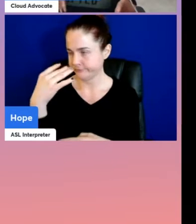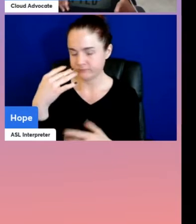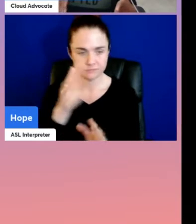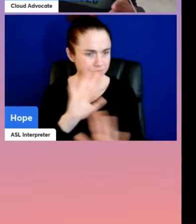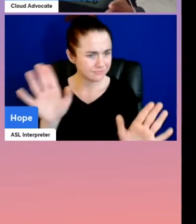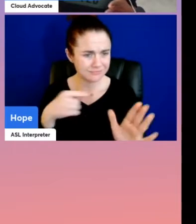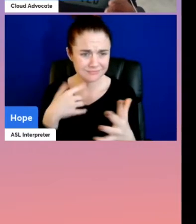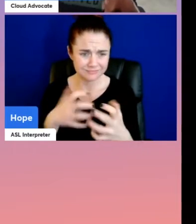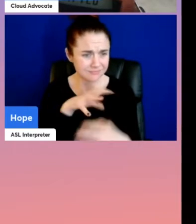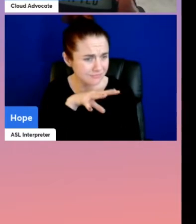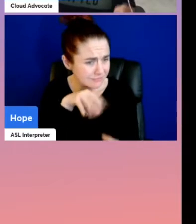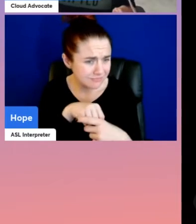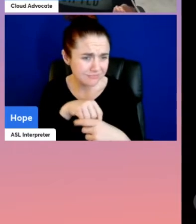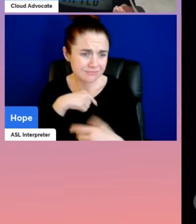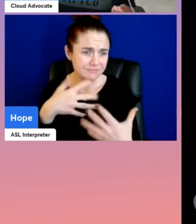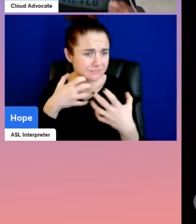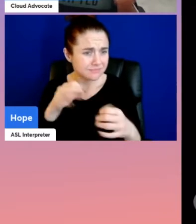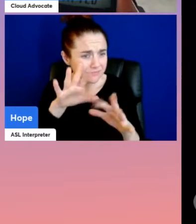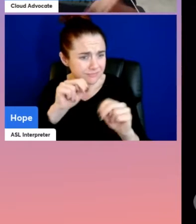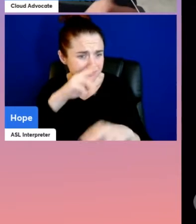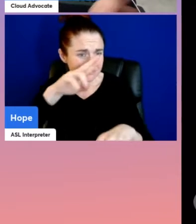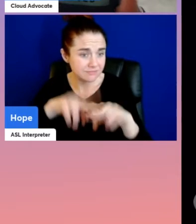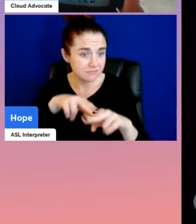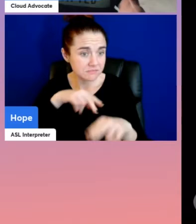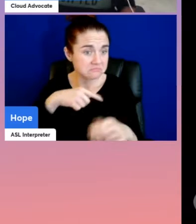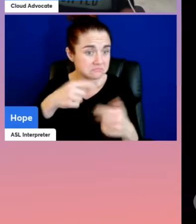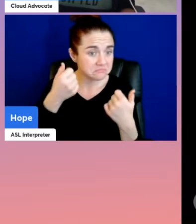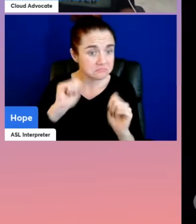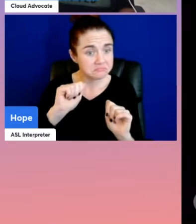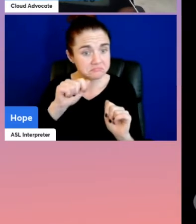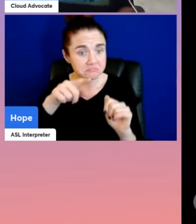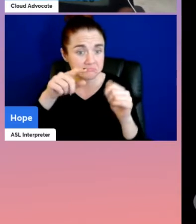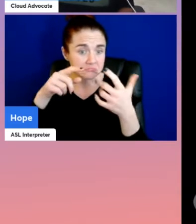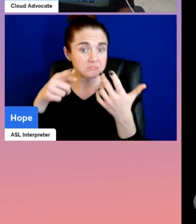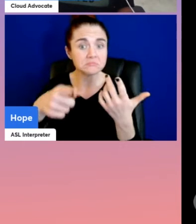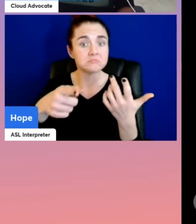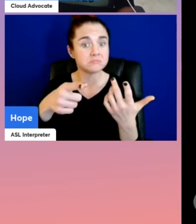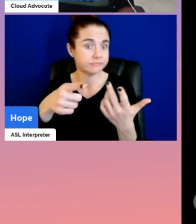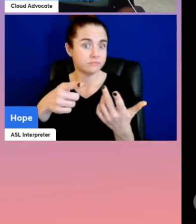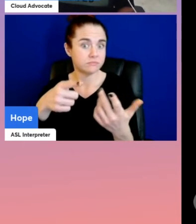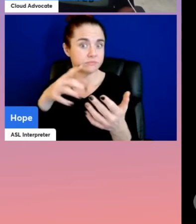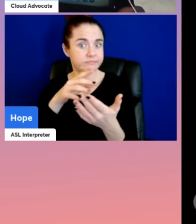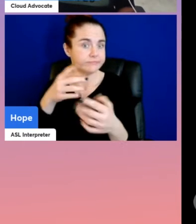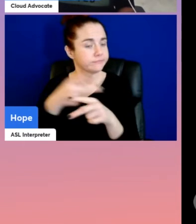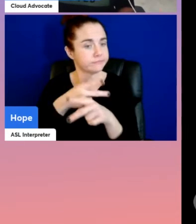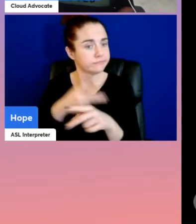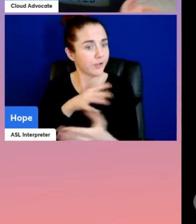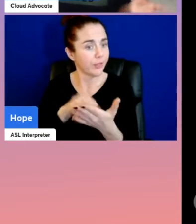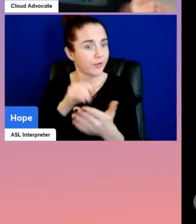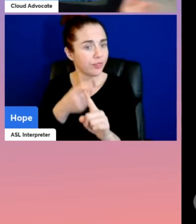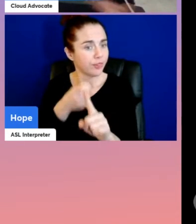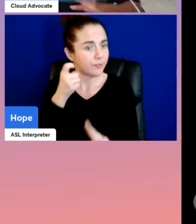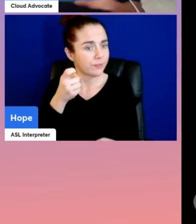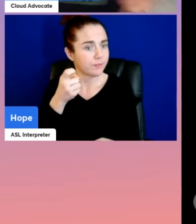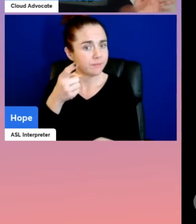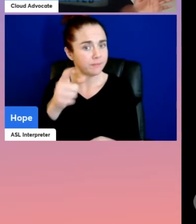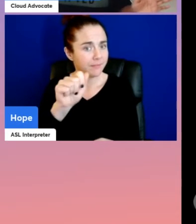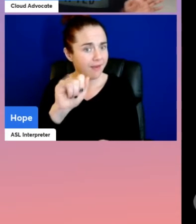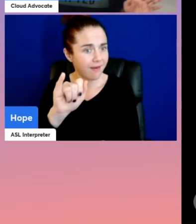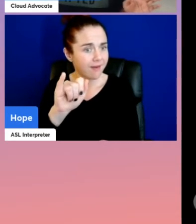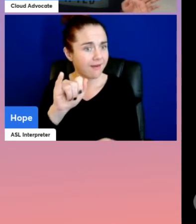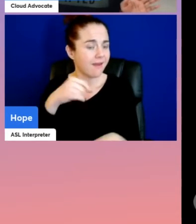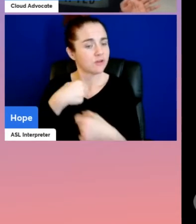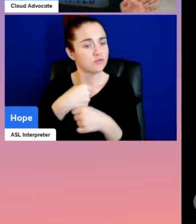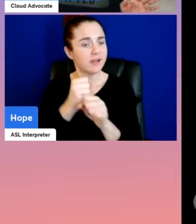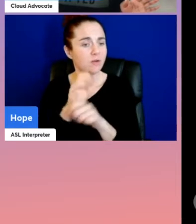make it fun. So I turned to AI and created Code Theft Auto. So I don't know if anyone out there